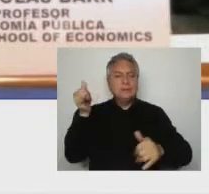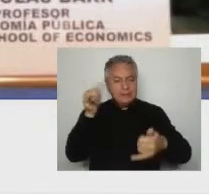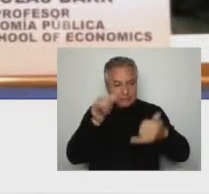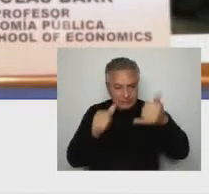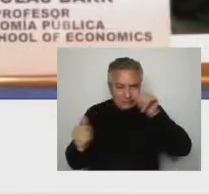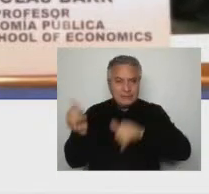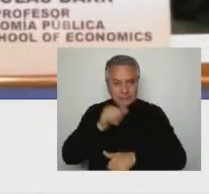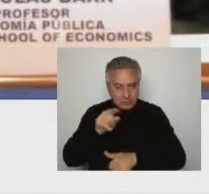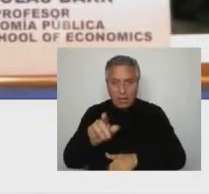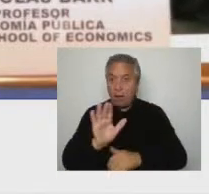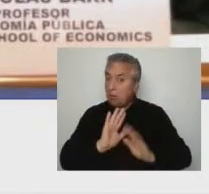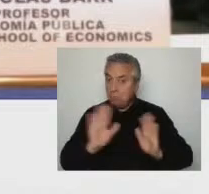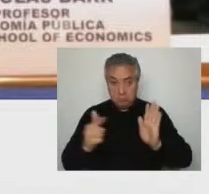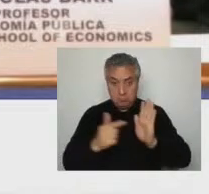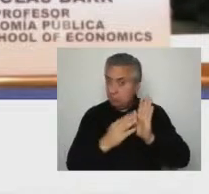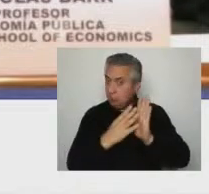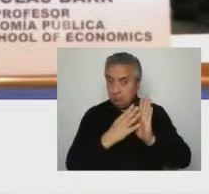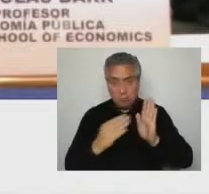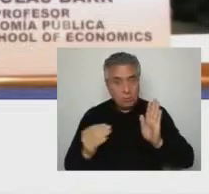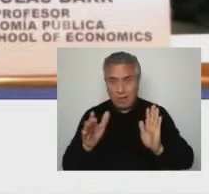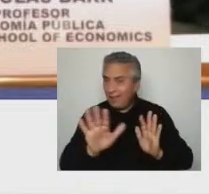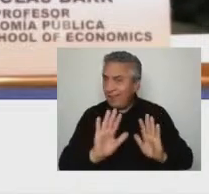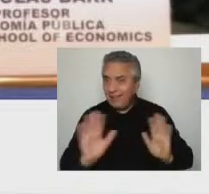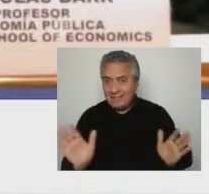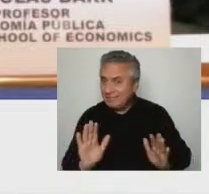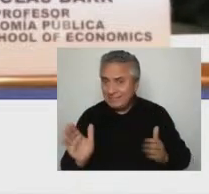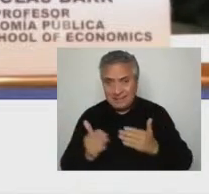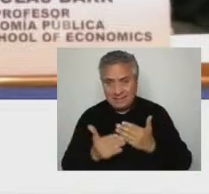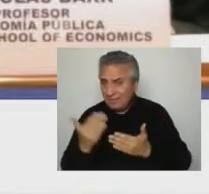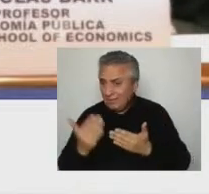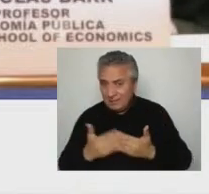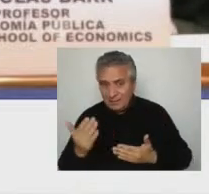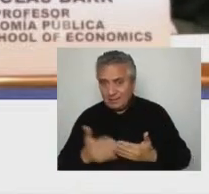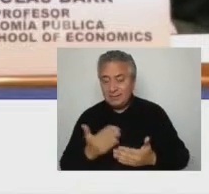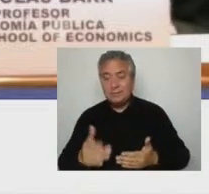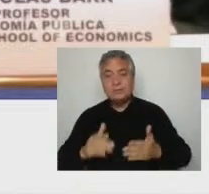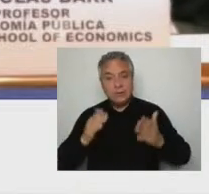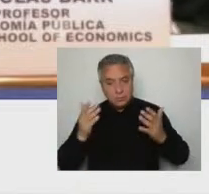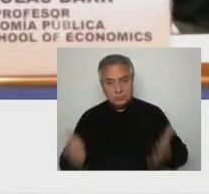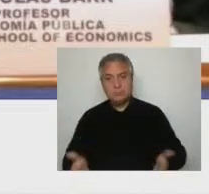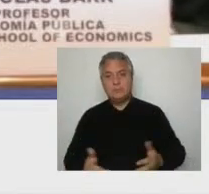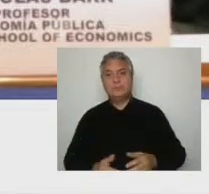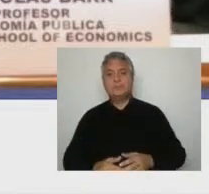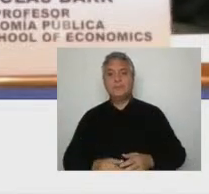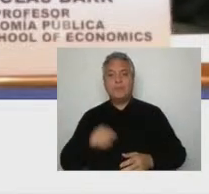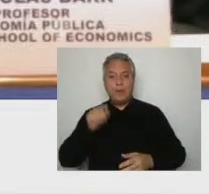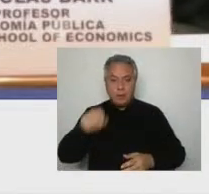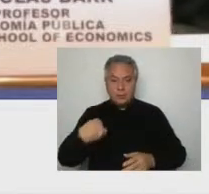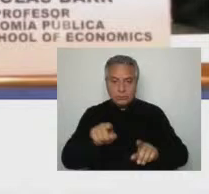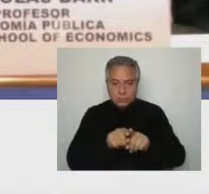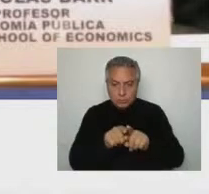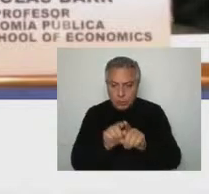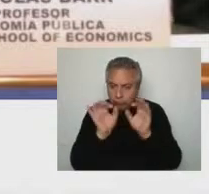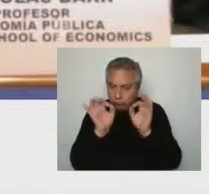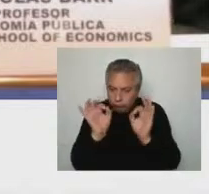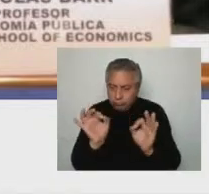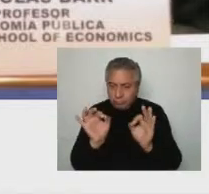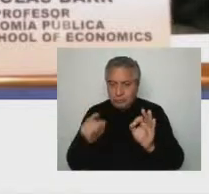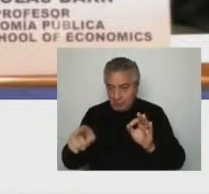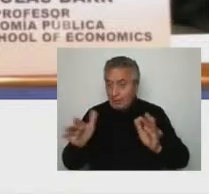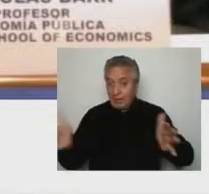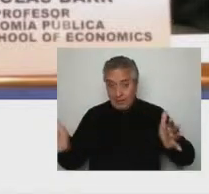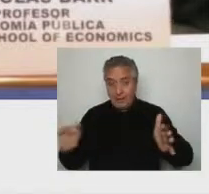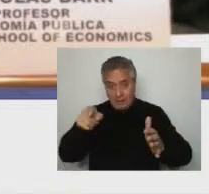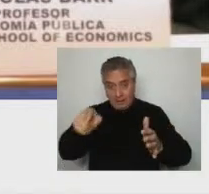Physics starts from models that assume zero gravity or a perfect vacuum. Engineering assumes zero